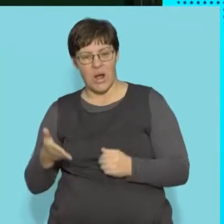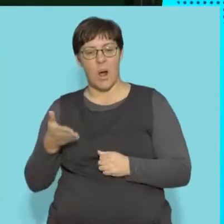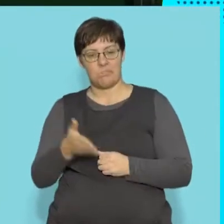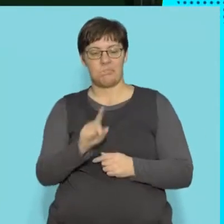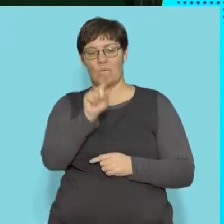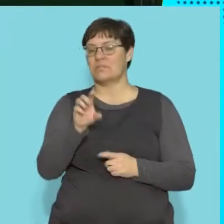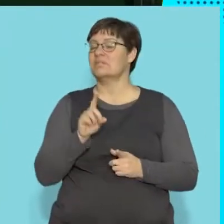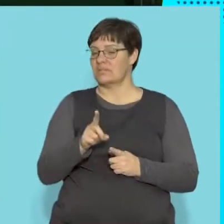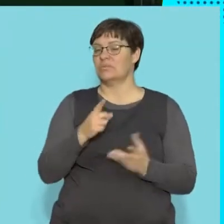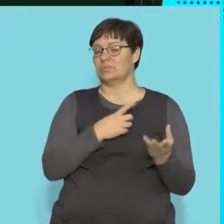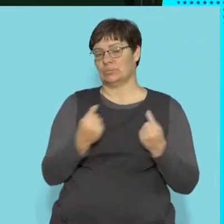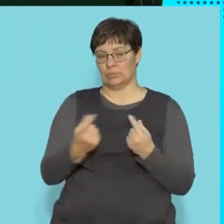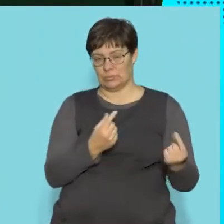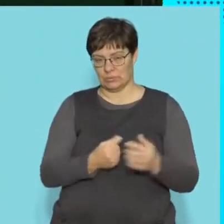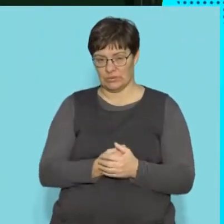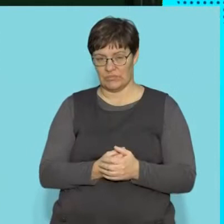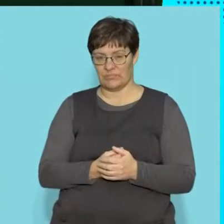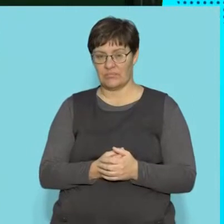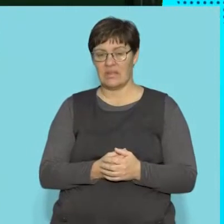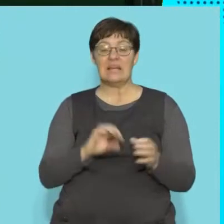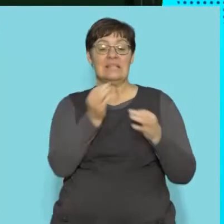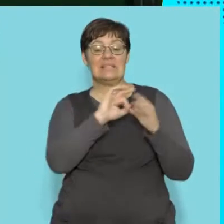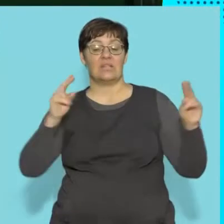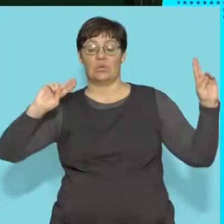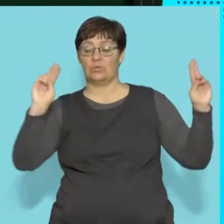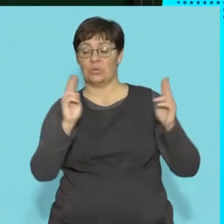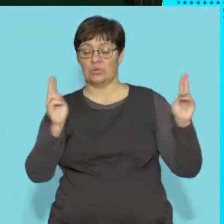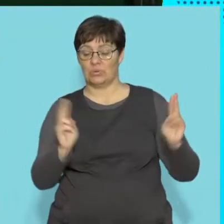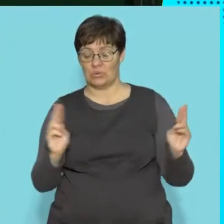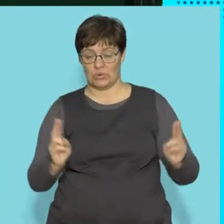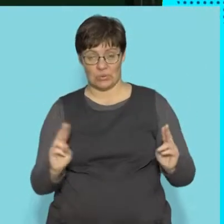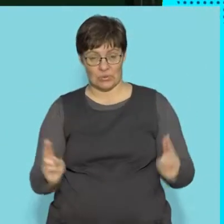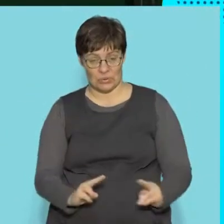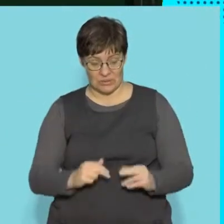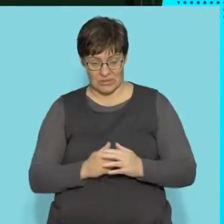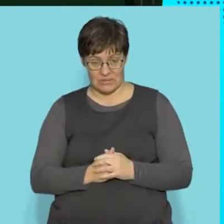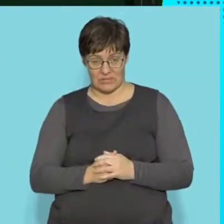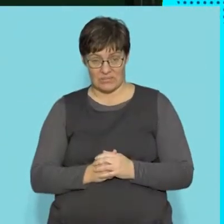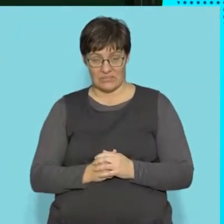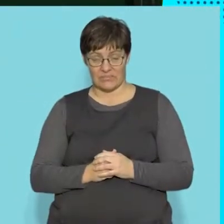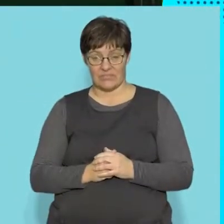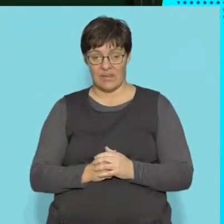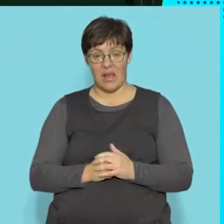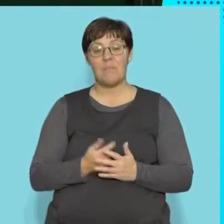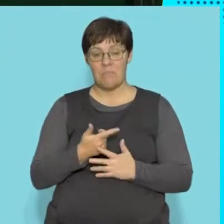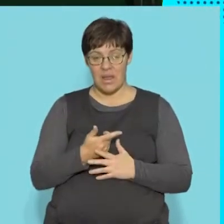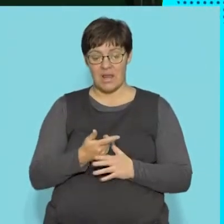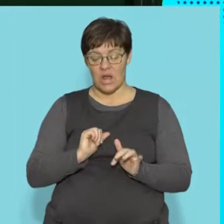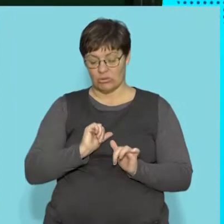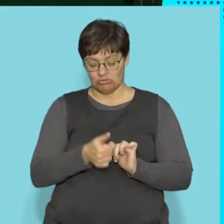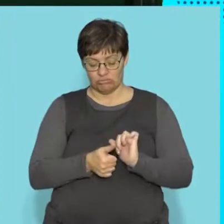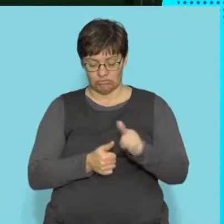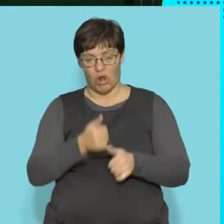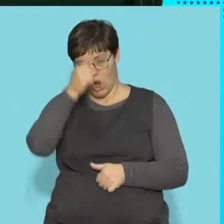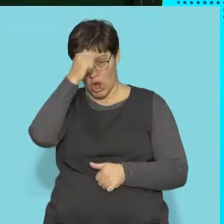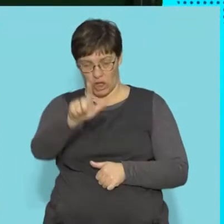that question. We've got short sentences. Our sentences are logically constructed according